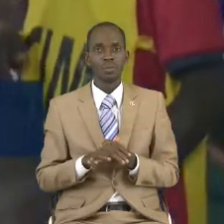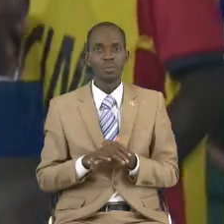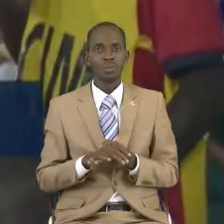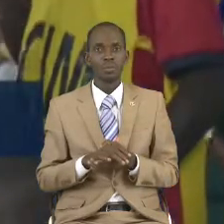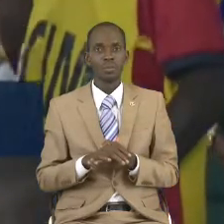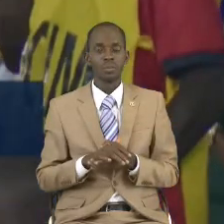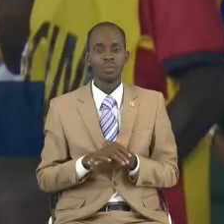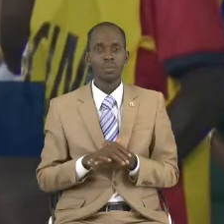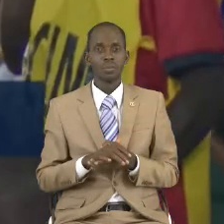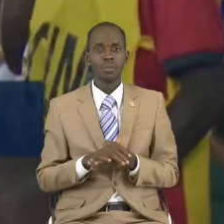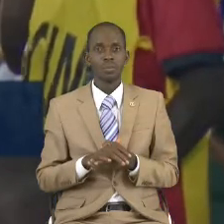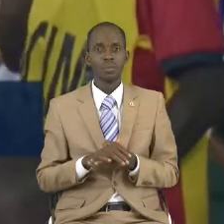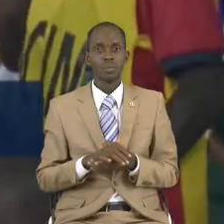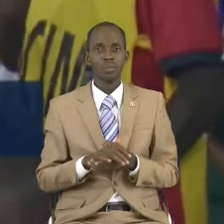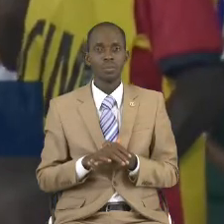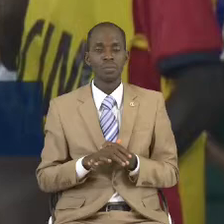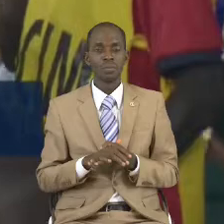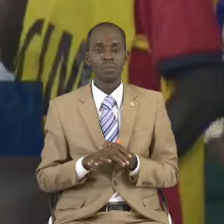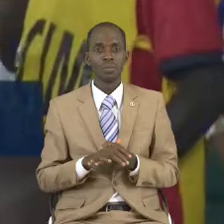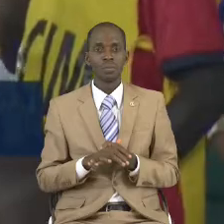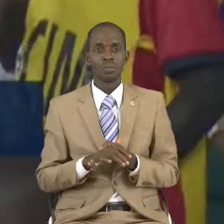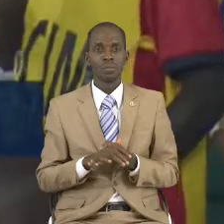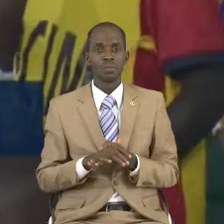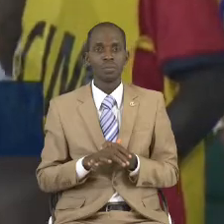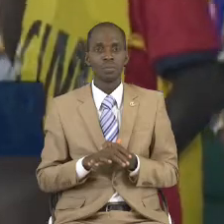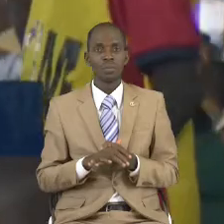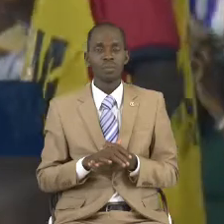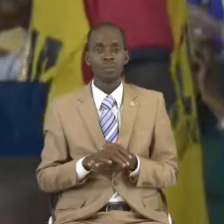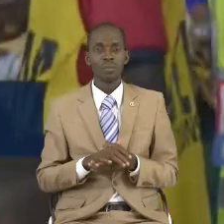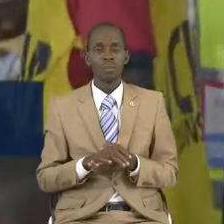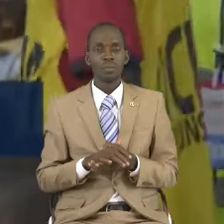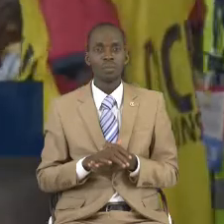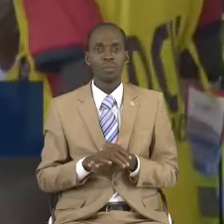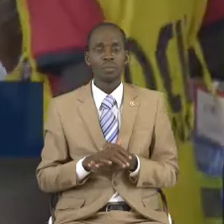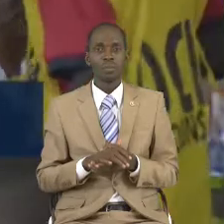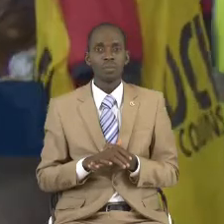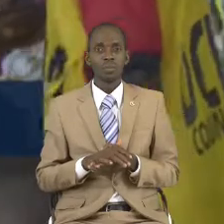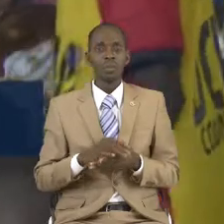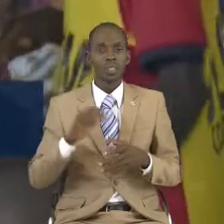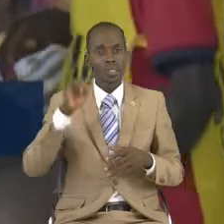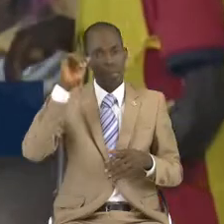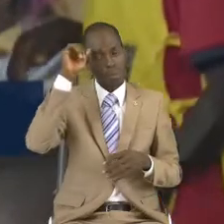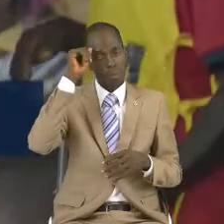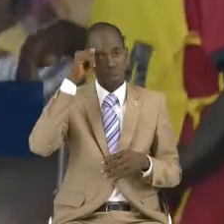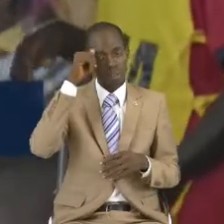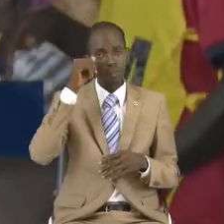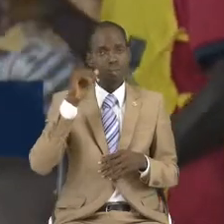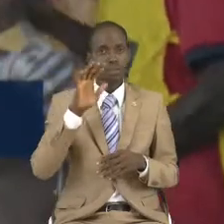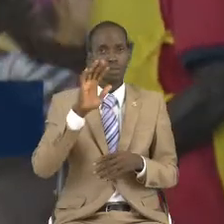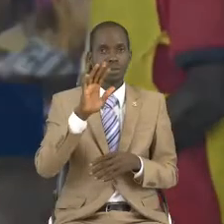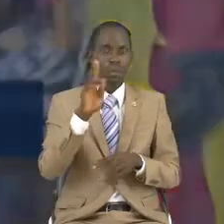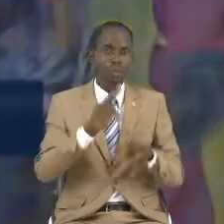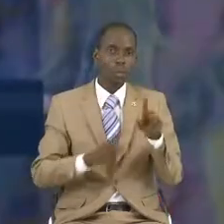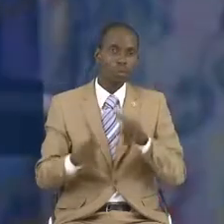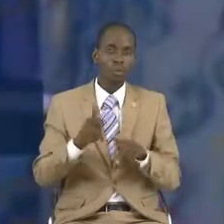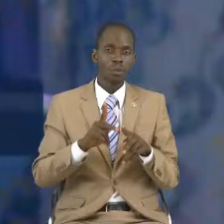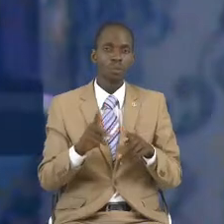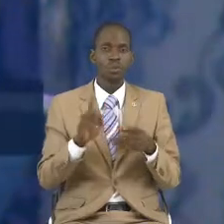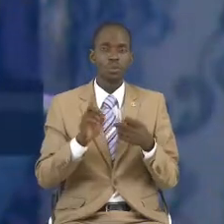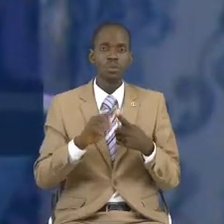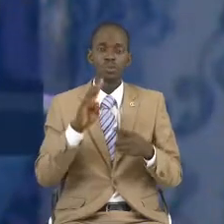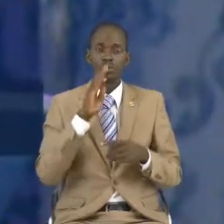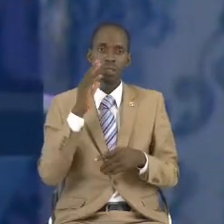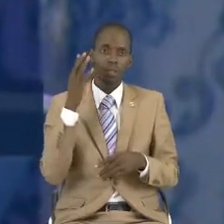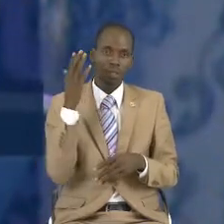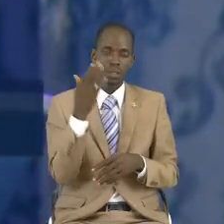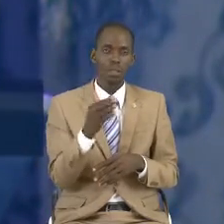your convert there make sure they are there do everything you must do everything to help them to